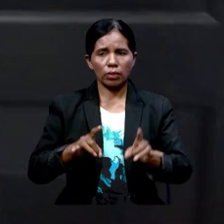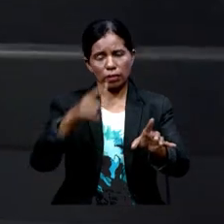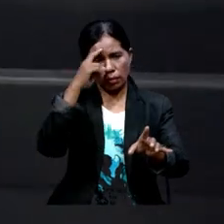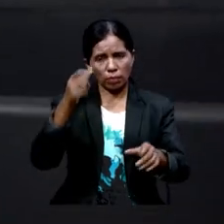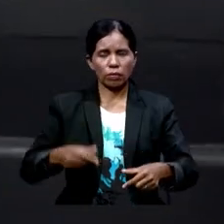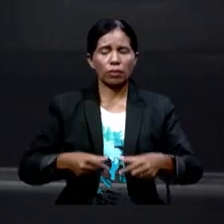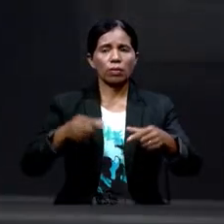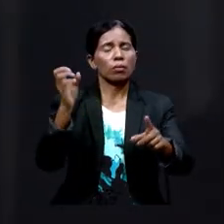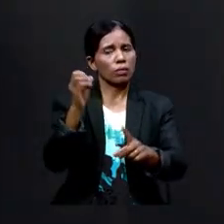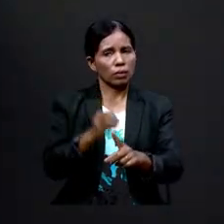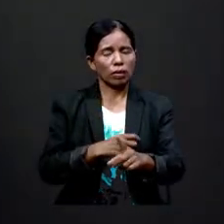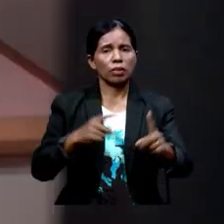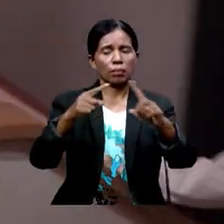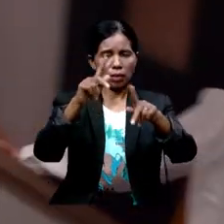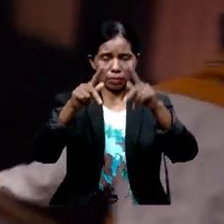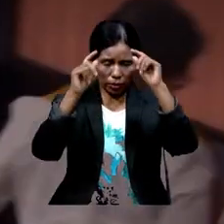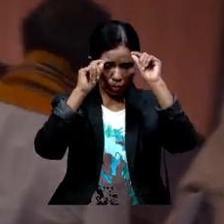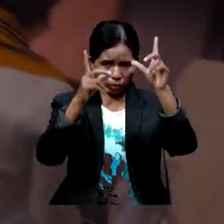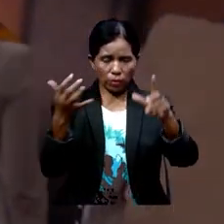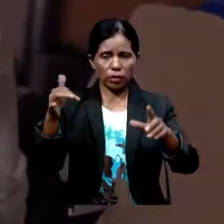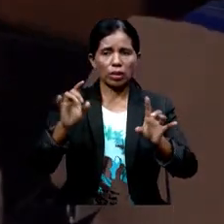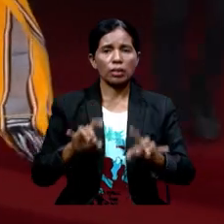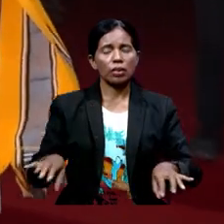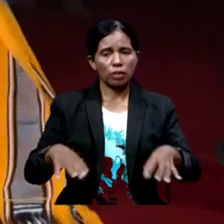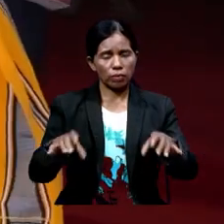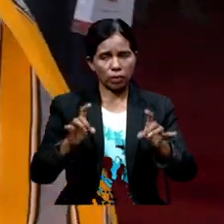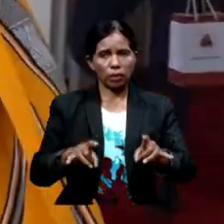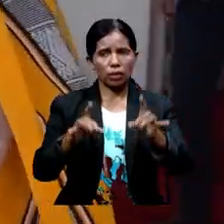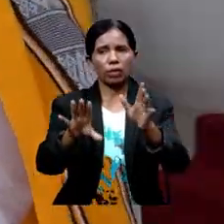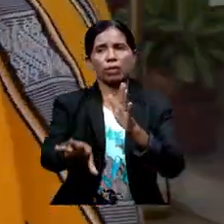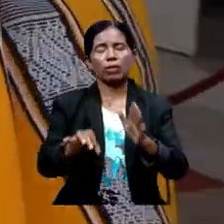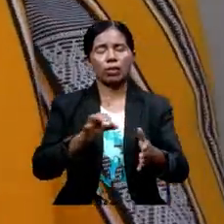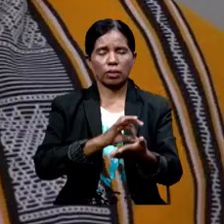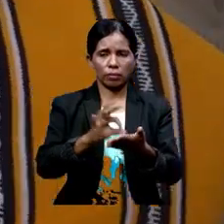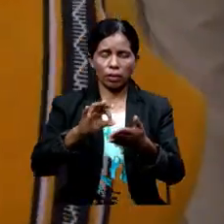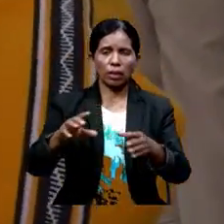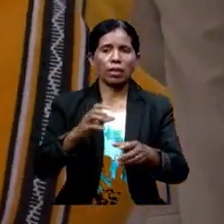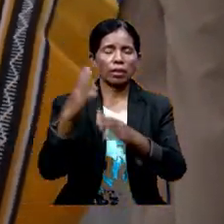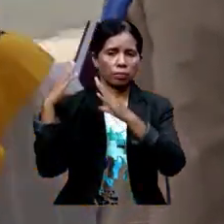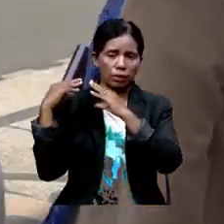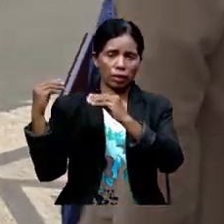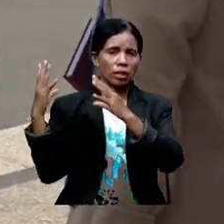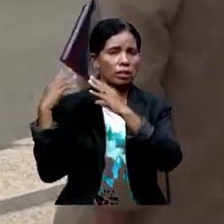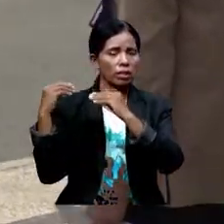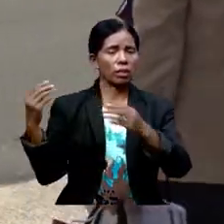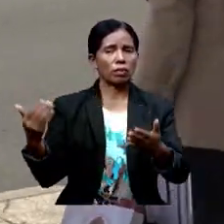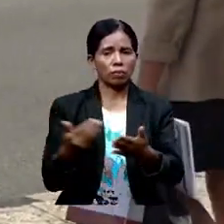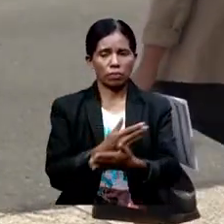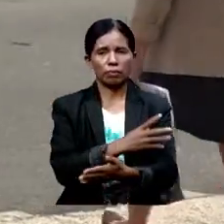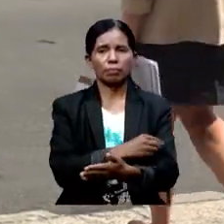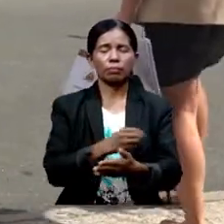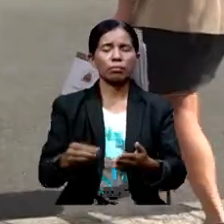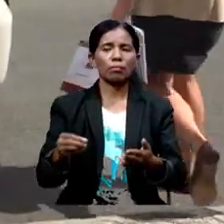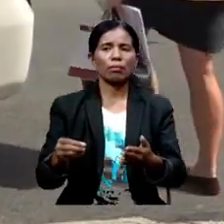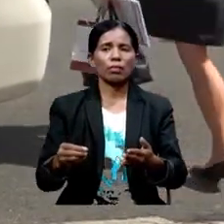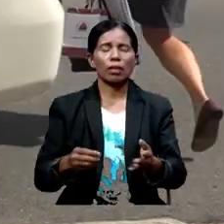uma oportunidade para Timor-Leste serviço e Austrália, onde reta na experiência foi. Tuir Azenda, chefe de governo e equipa, se